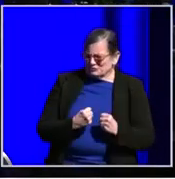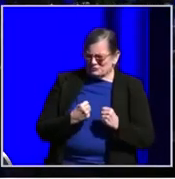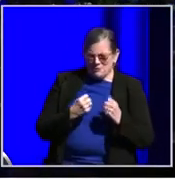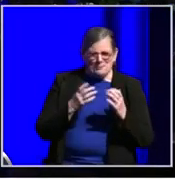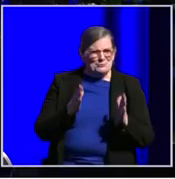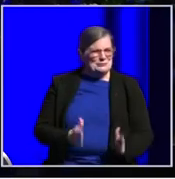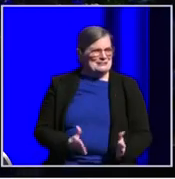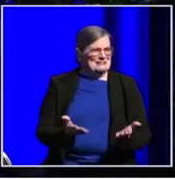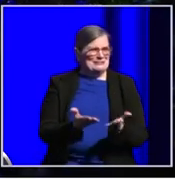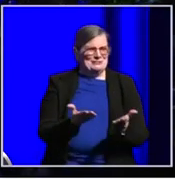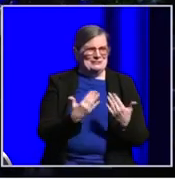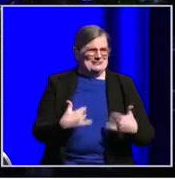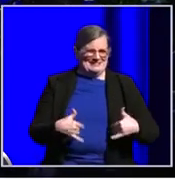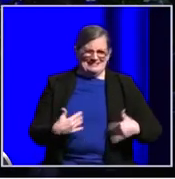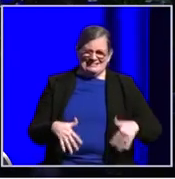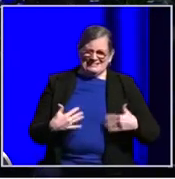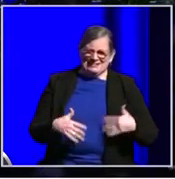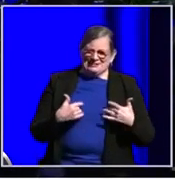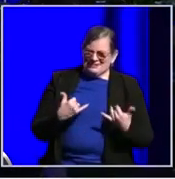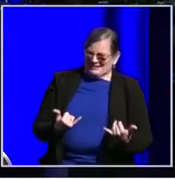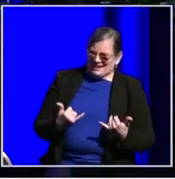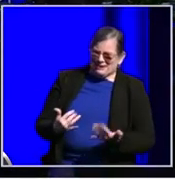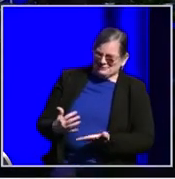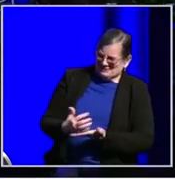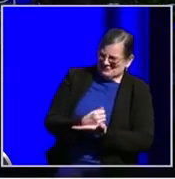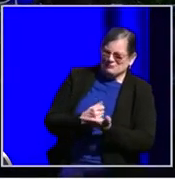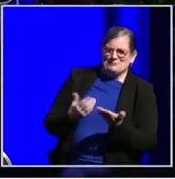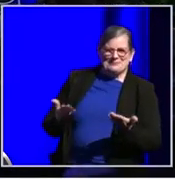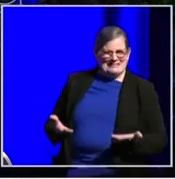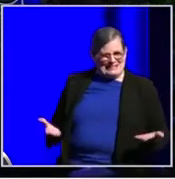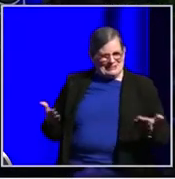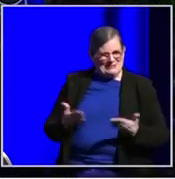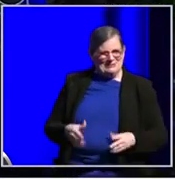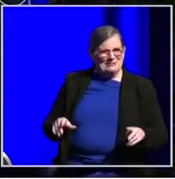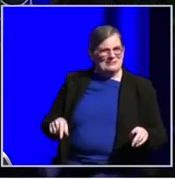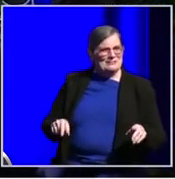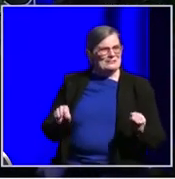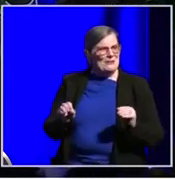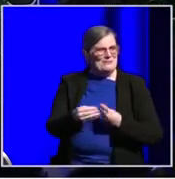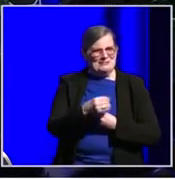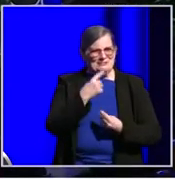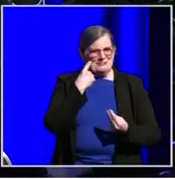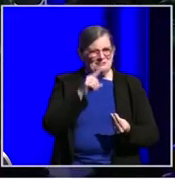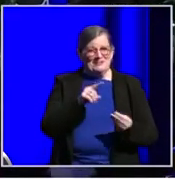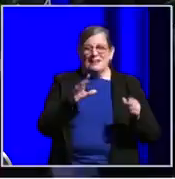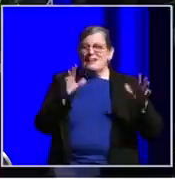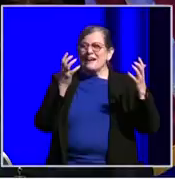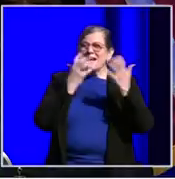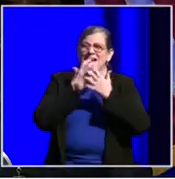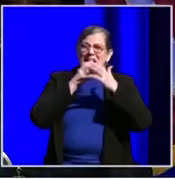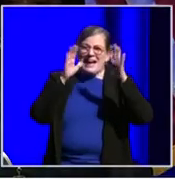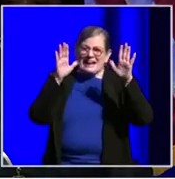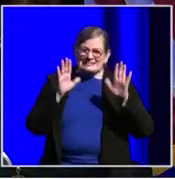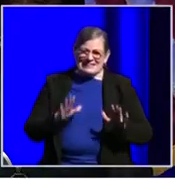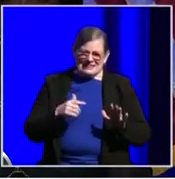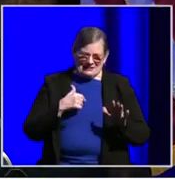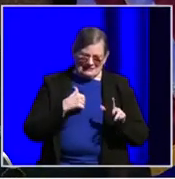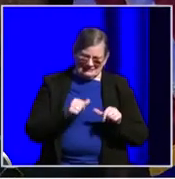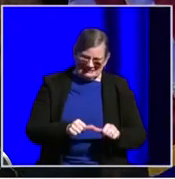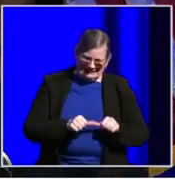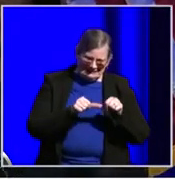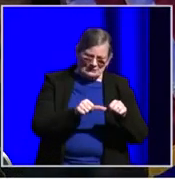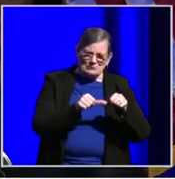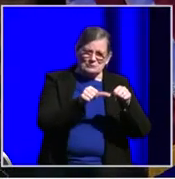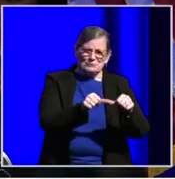has a legacy of excellence that I pledge to carry forward, because I believe the law in the hands of smart, hardworking, committed